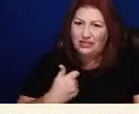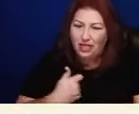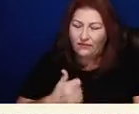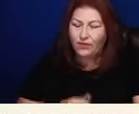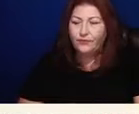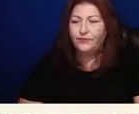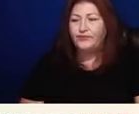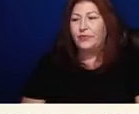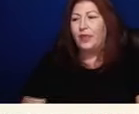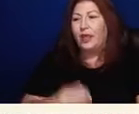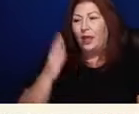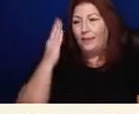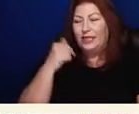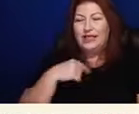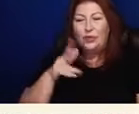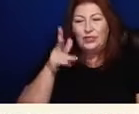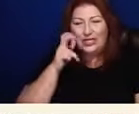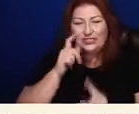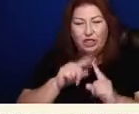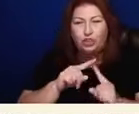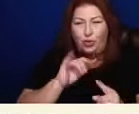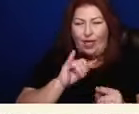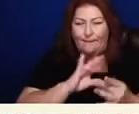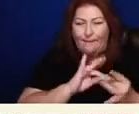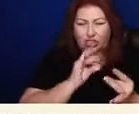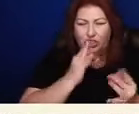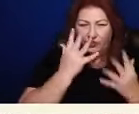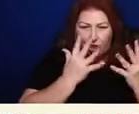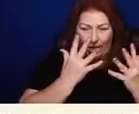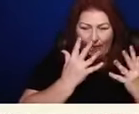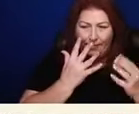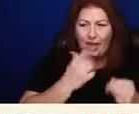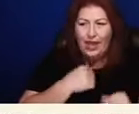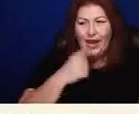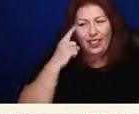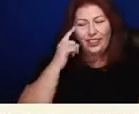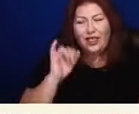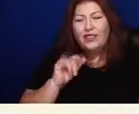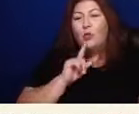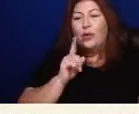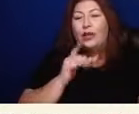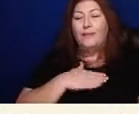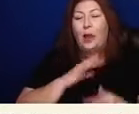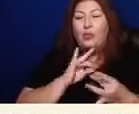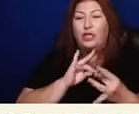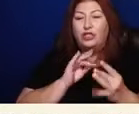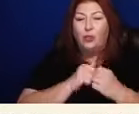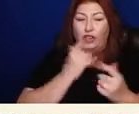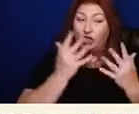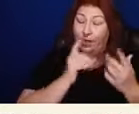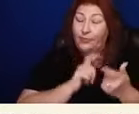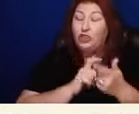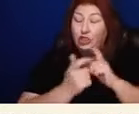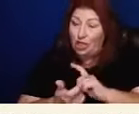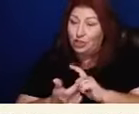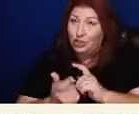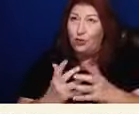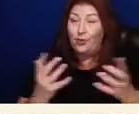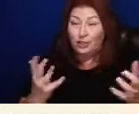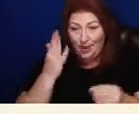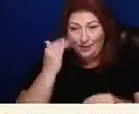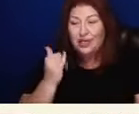because I was listening to that message of shame. And I think that really my relationship with shame has changed so much, because it